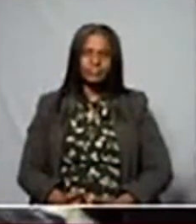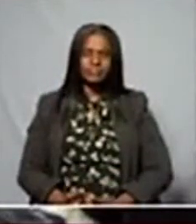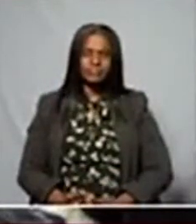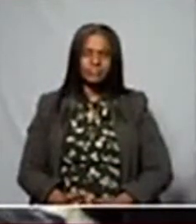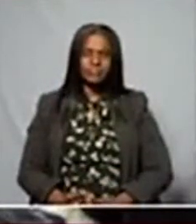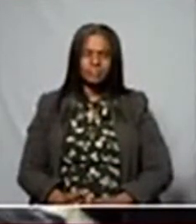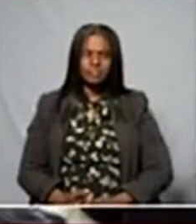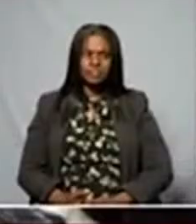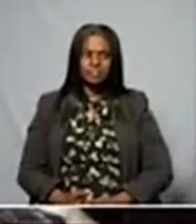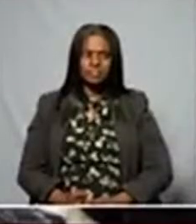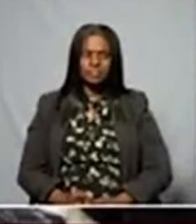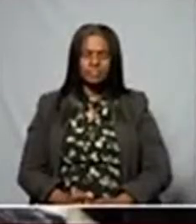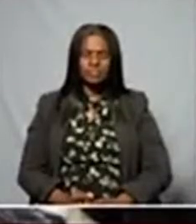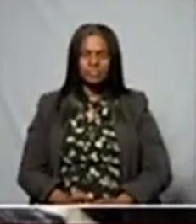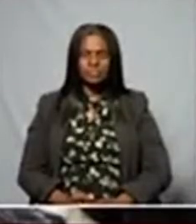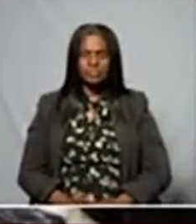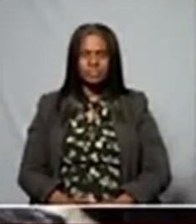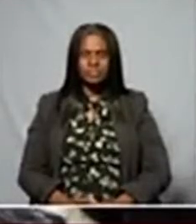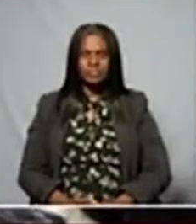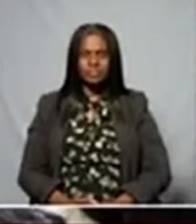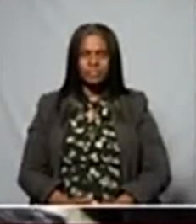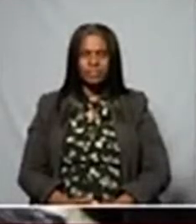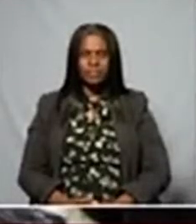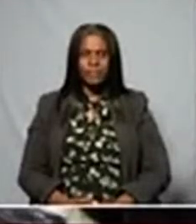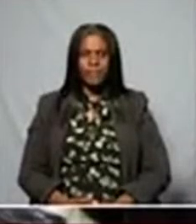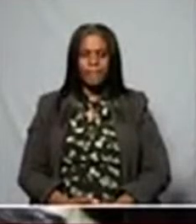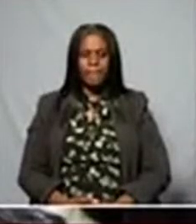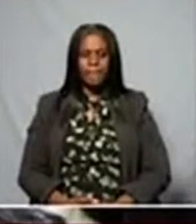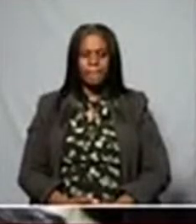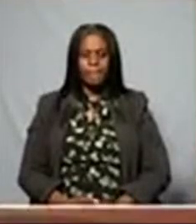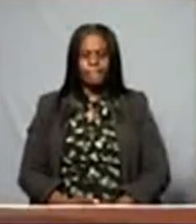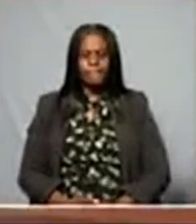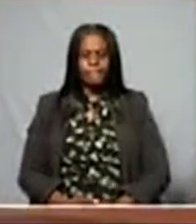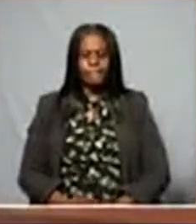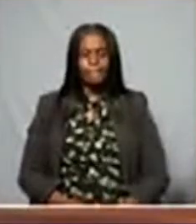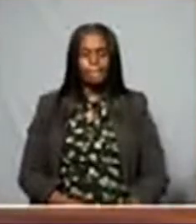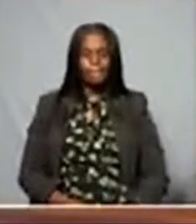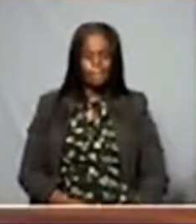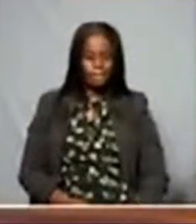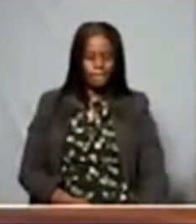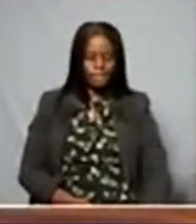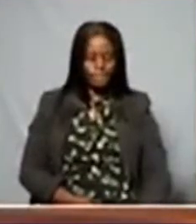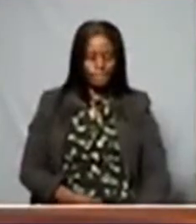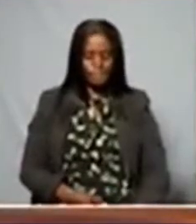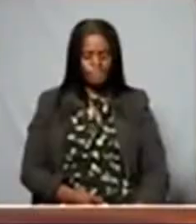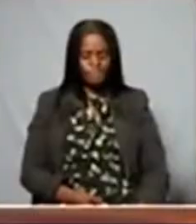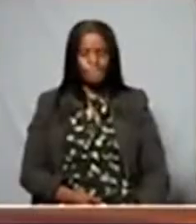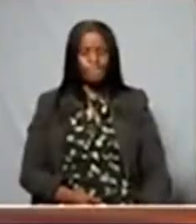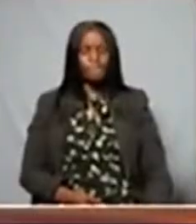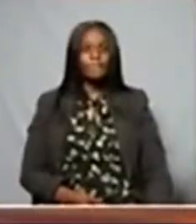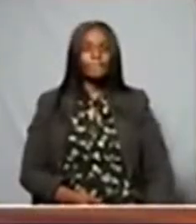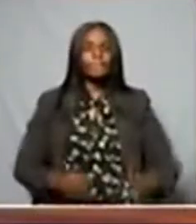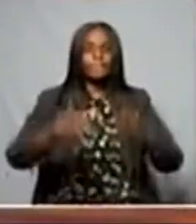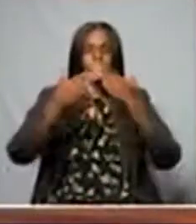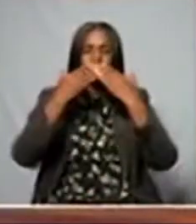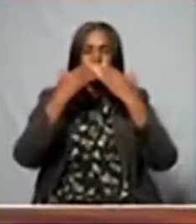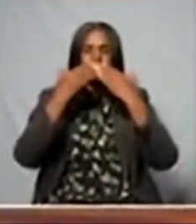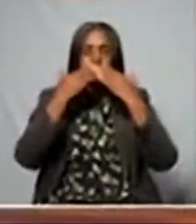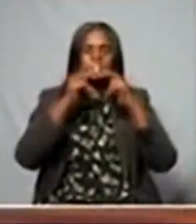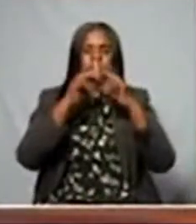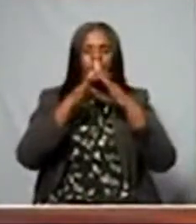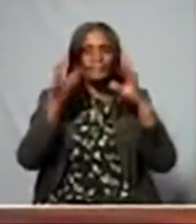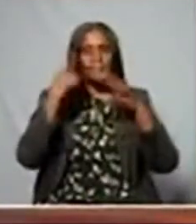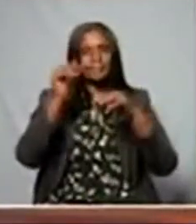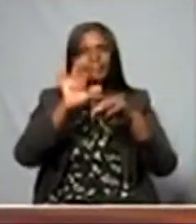Yeah, sure, you can go ahead. Oh, thank you, Chair. So, thank you for the